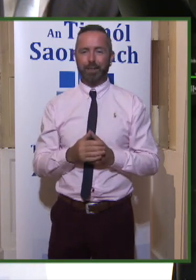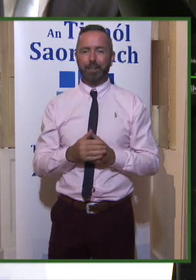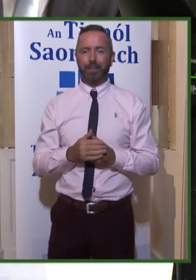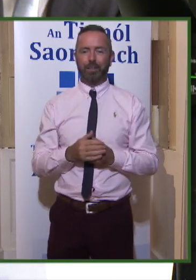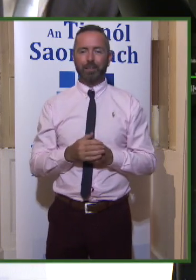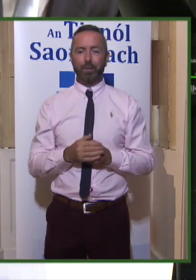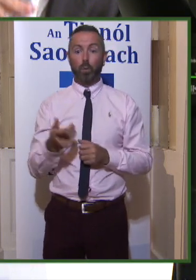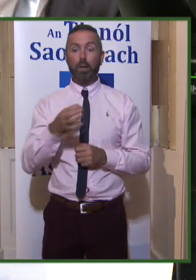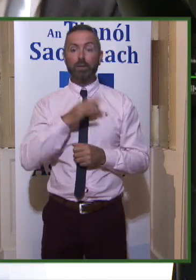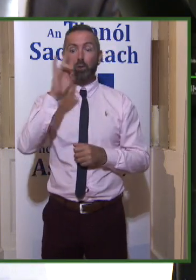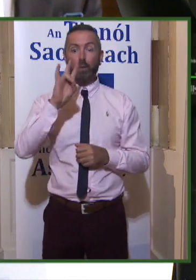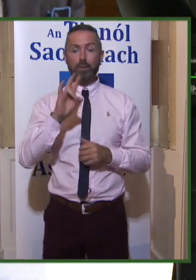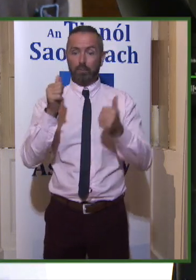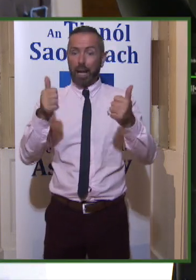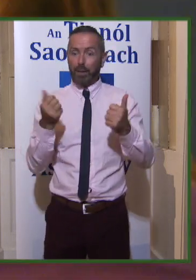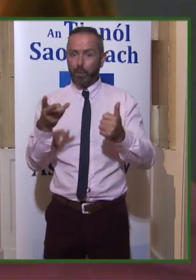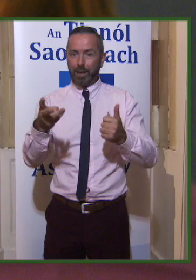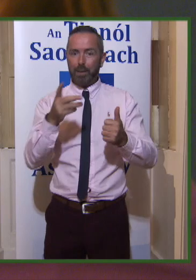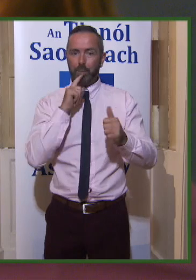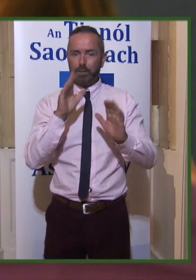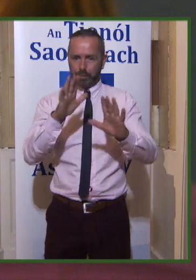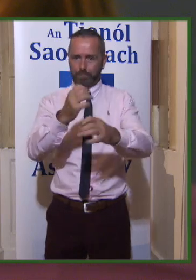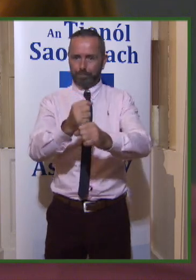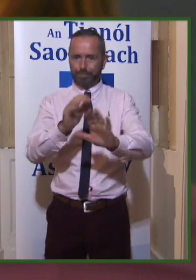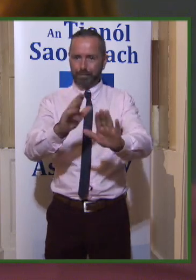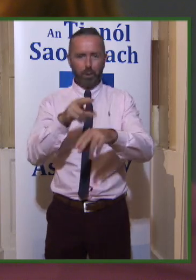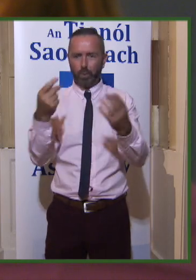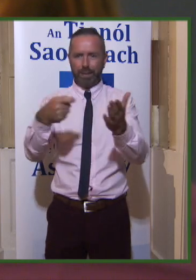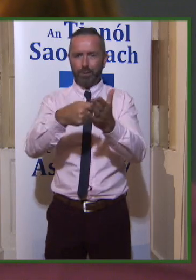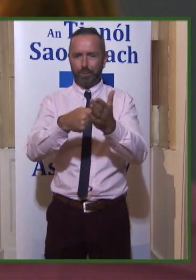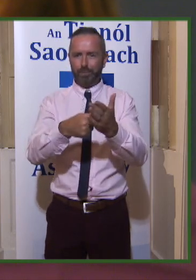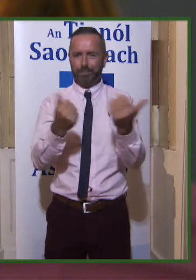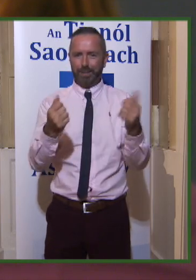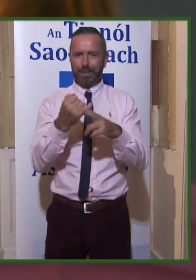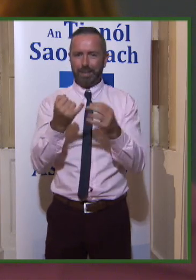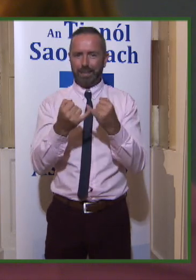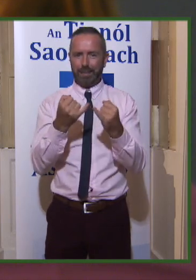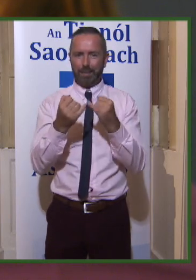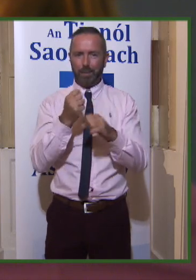a. Yes, you can. Okay. Thank you so much. Okay.